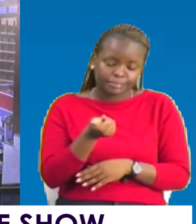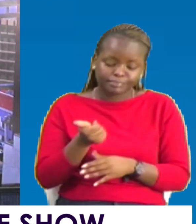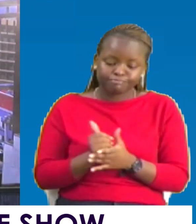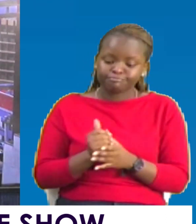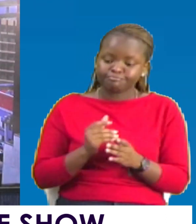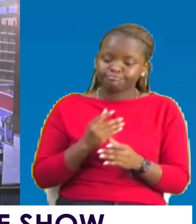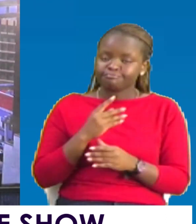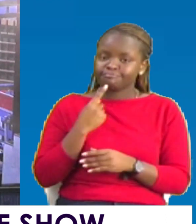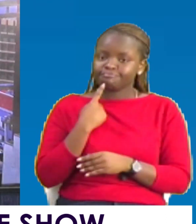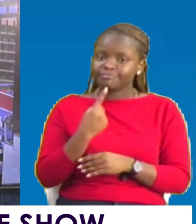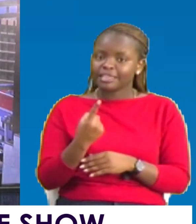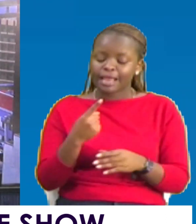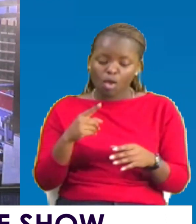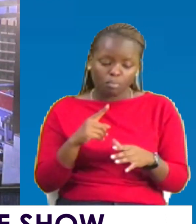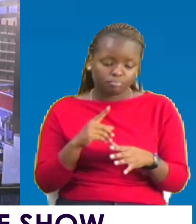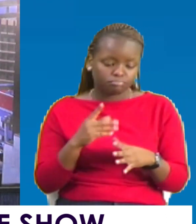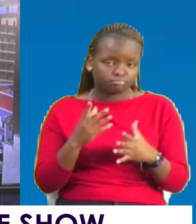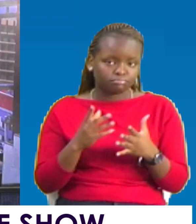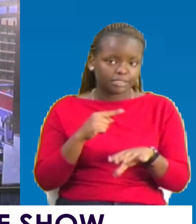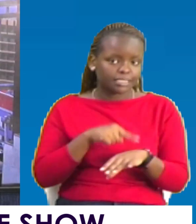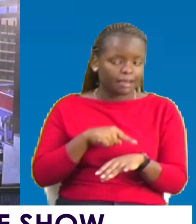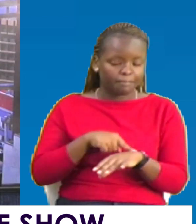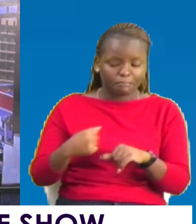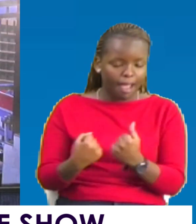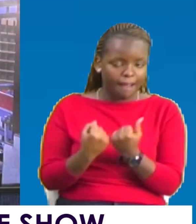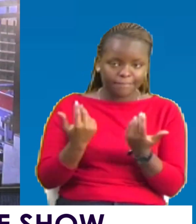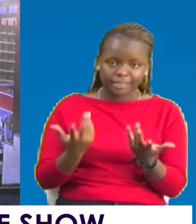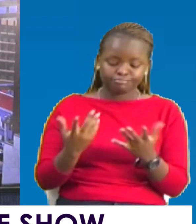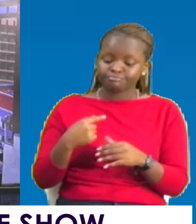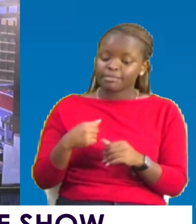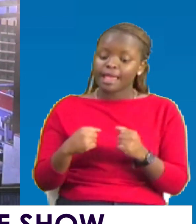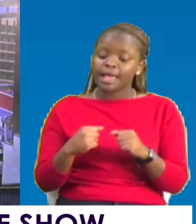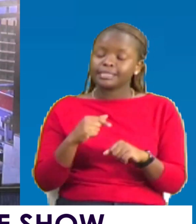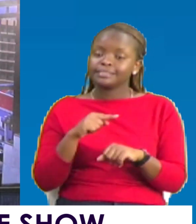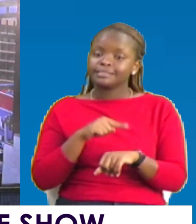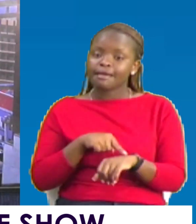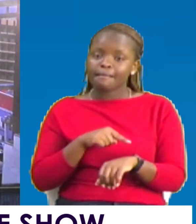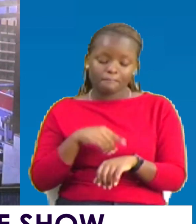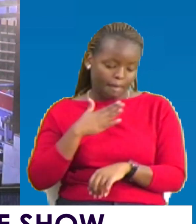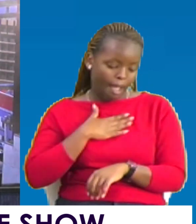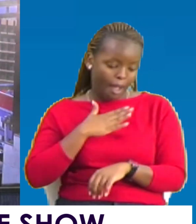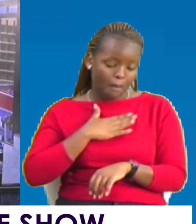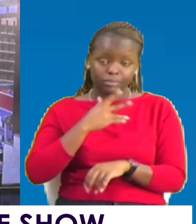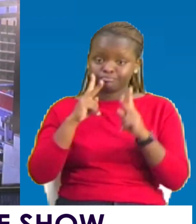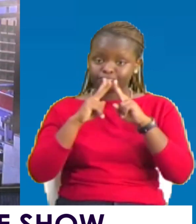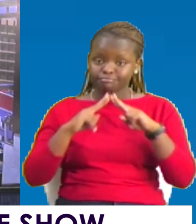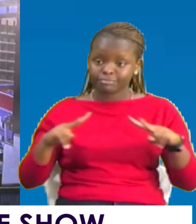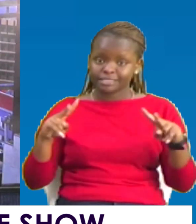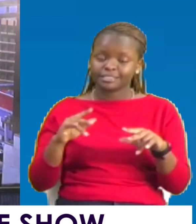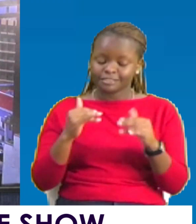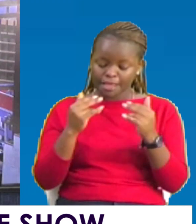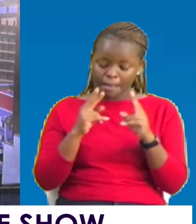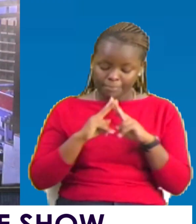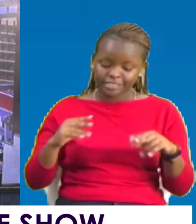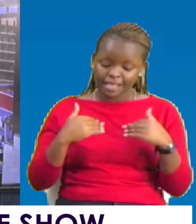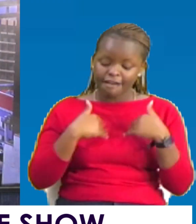it is happening? Just imagining saying it. It is our time for peace, and there is peace right now. You are not saying